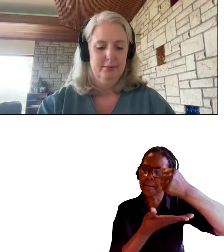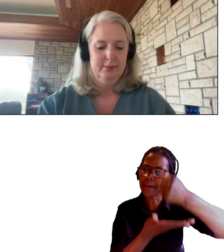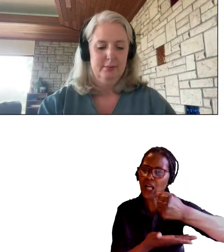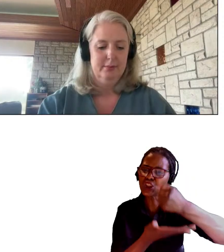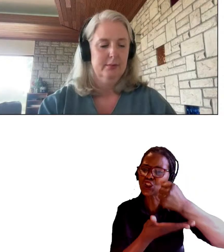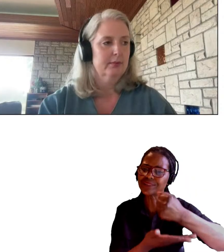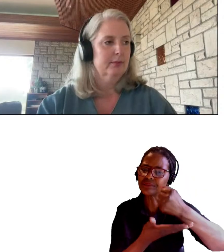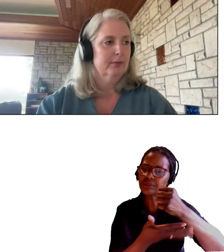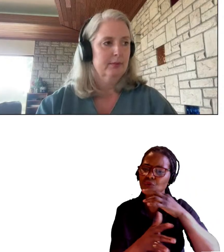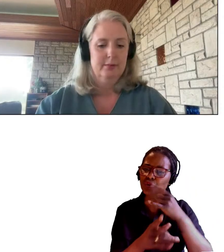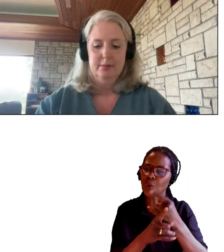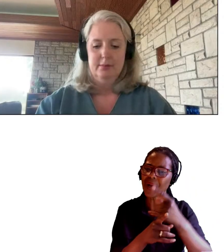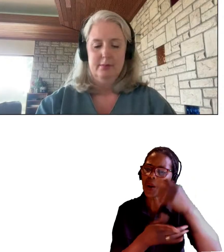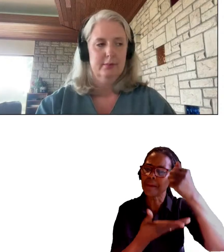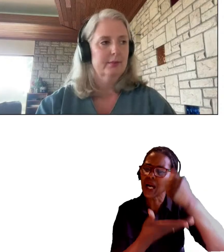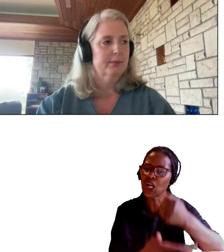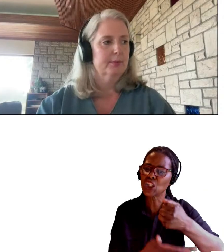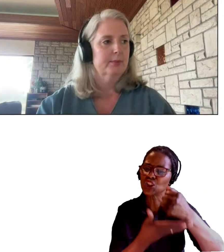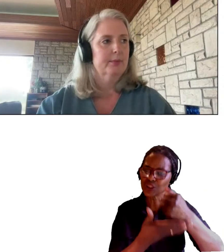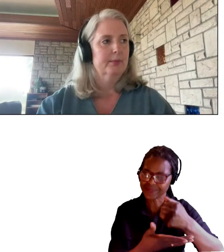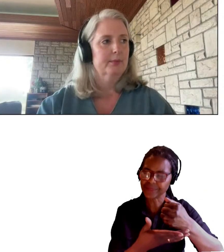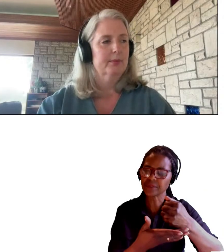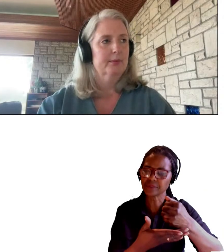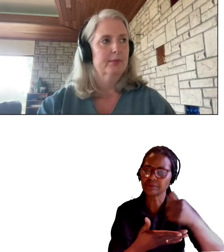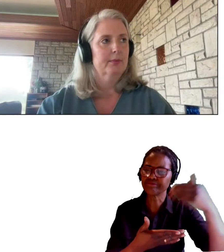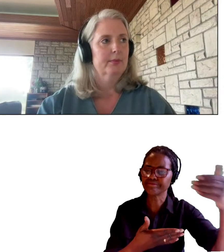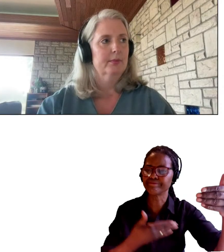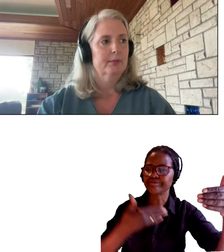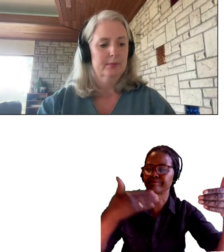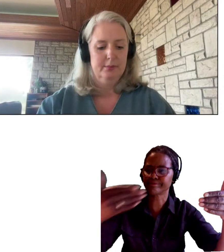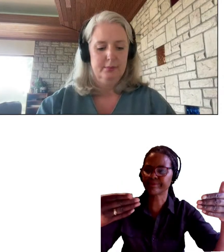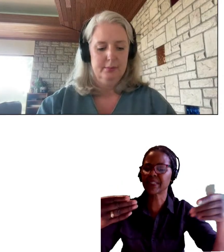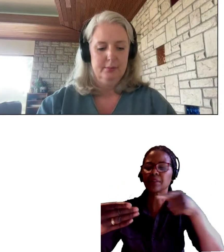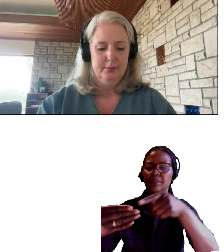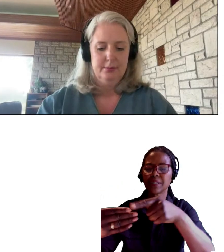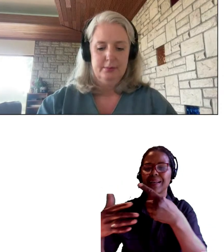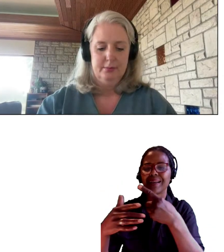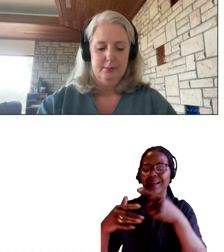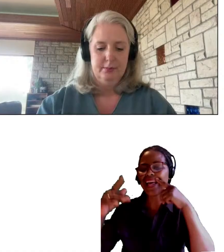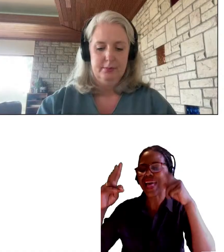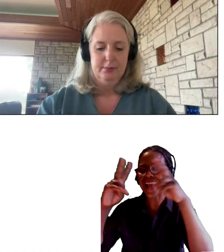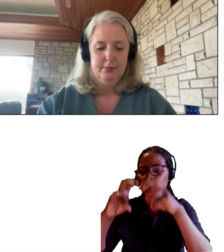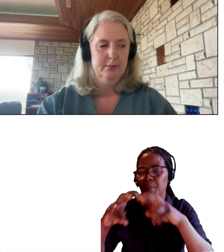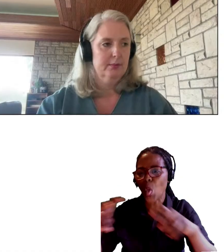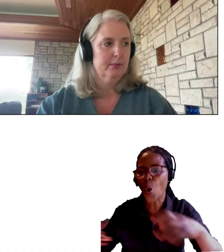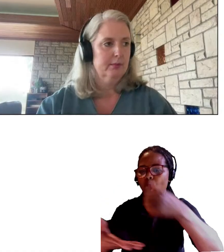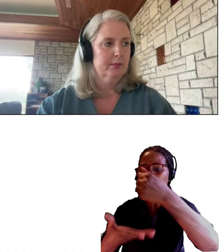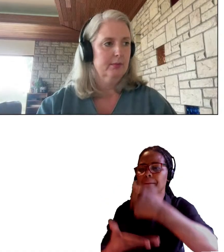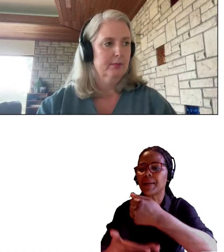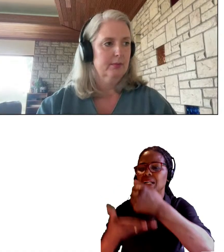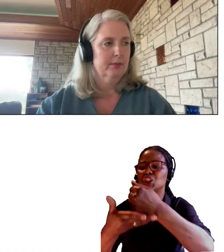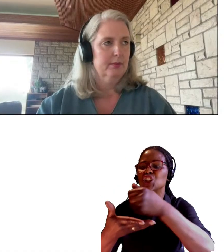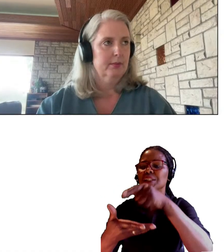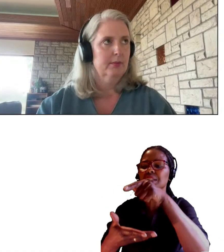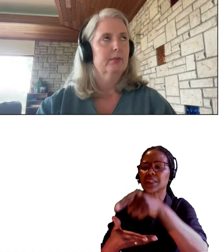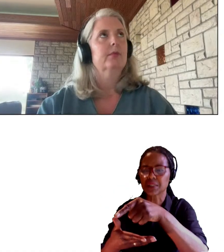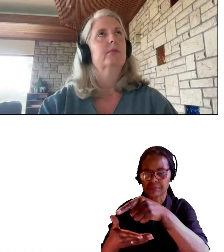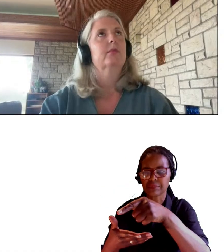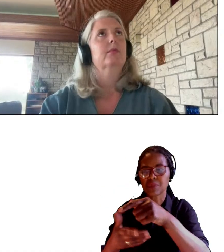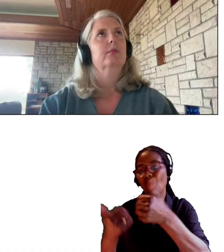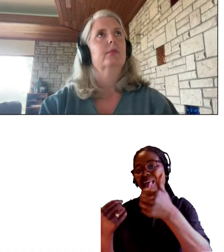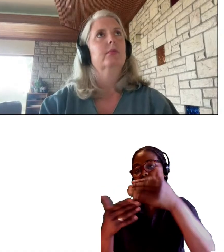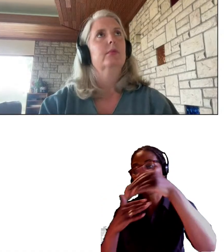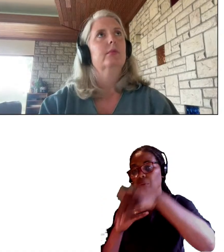did well or poorly on the Explore applications, but it was not mentioned in the